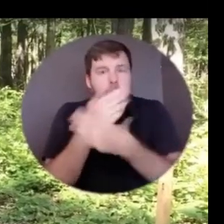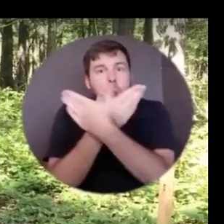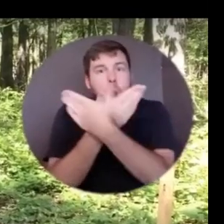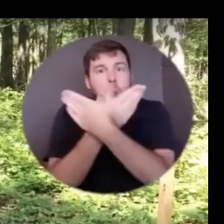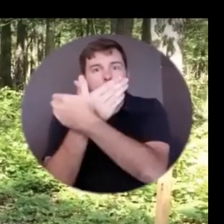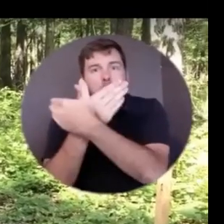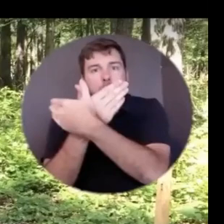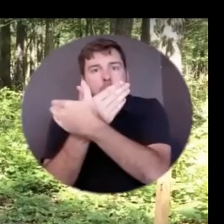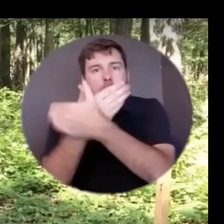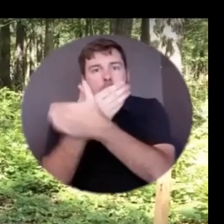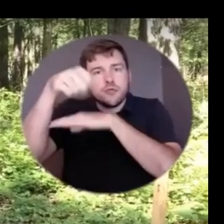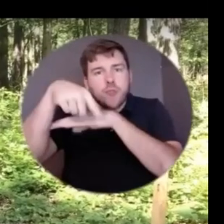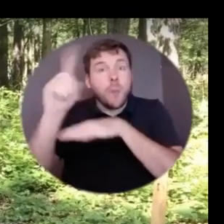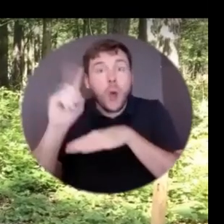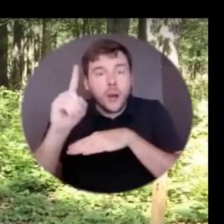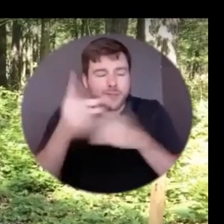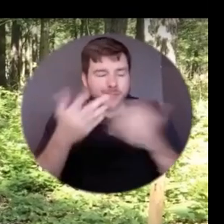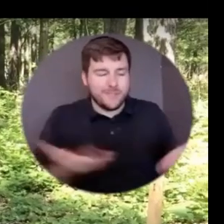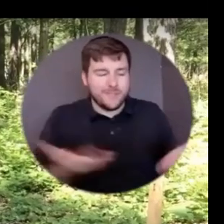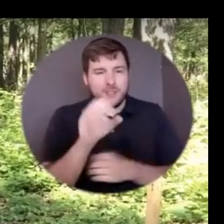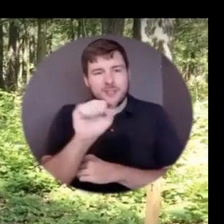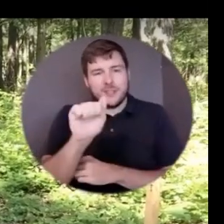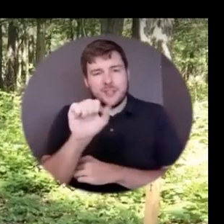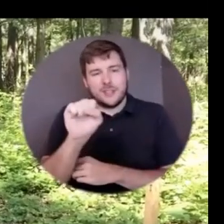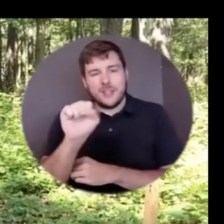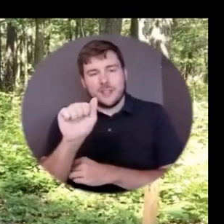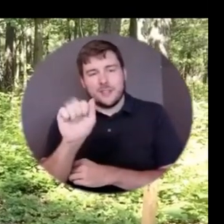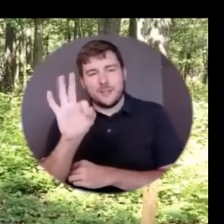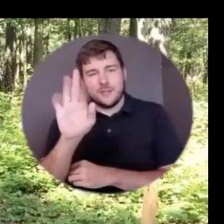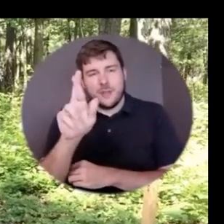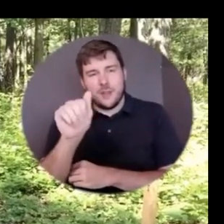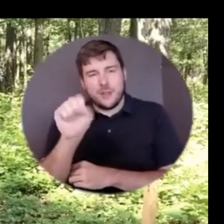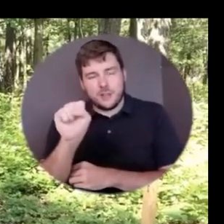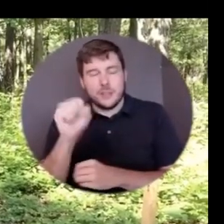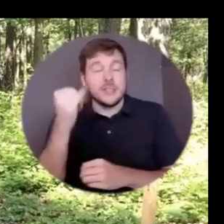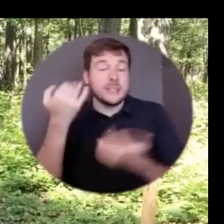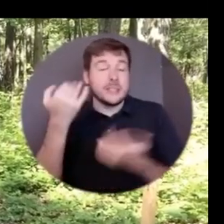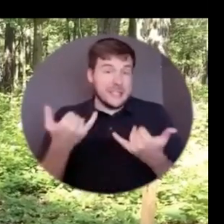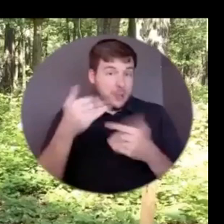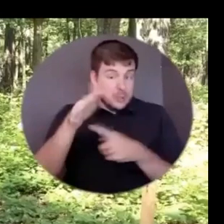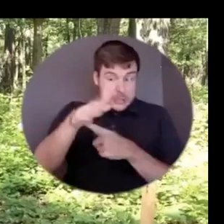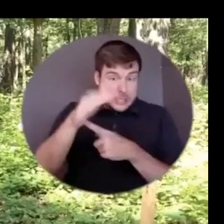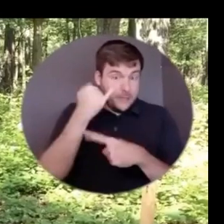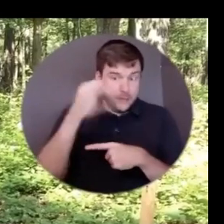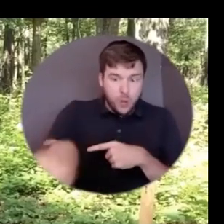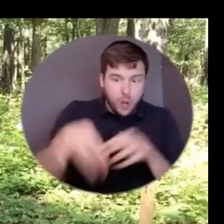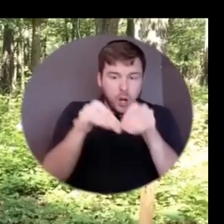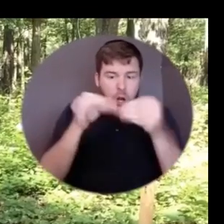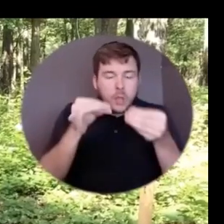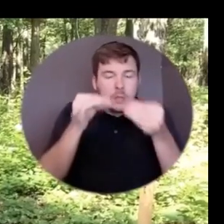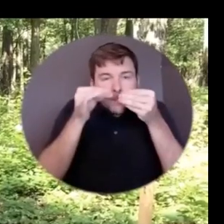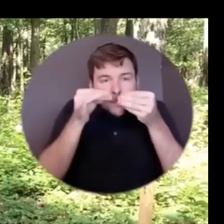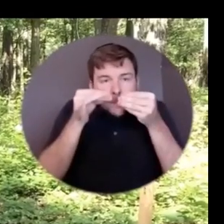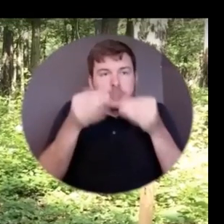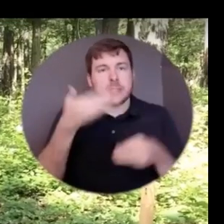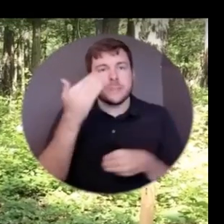And if you take off a leaf and smell it, a lot of people think it smells like root beer. It smells really nice. But it's important that you don't eat it. It is